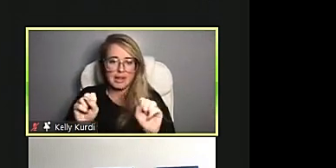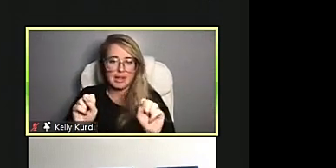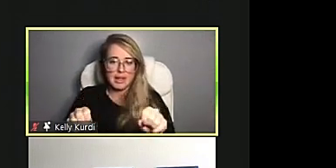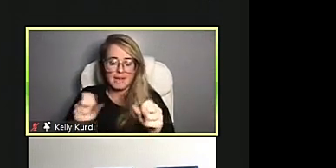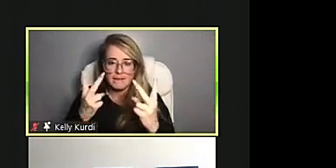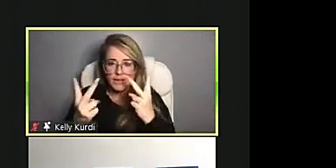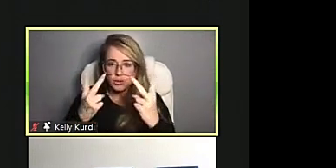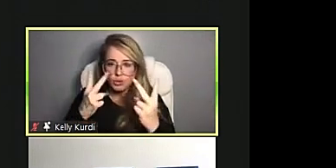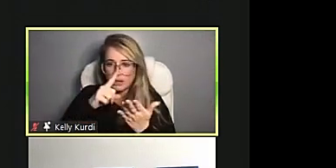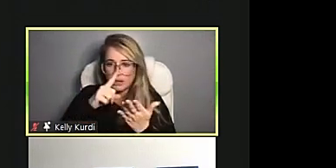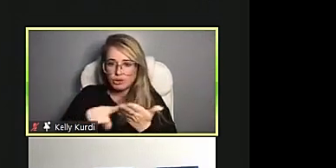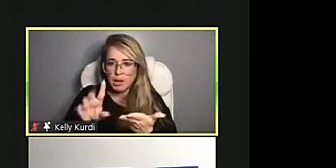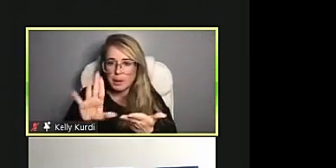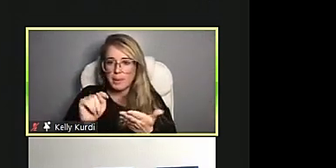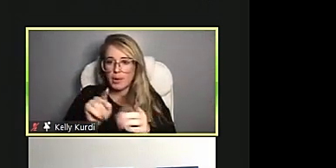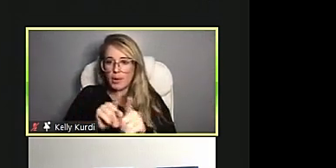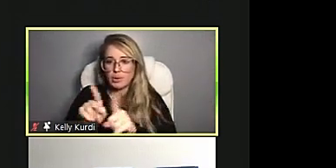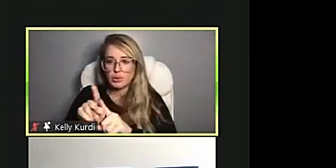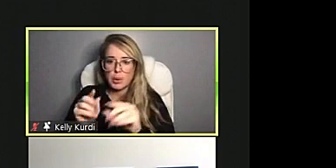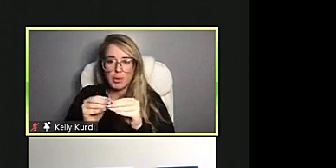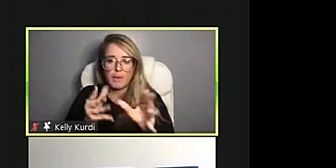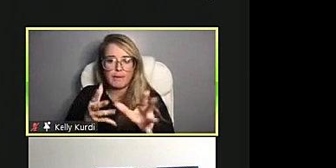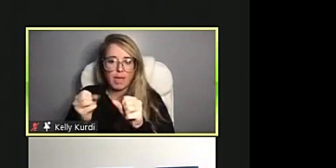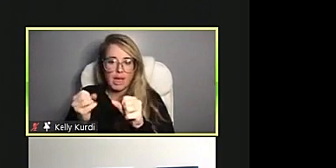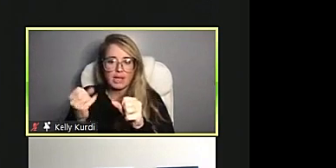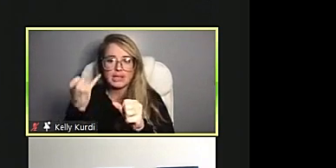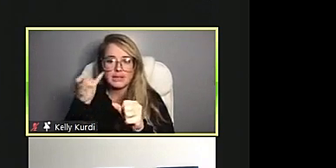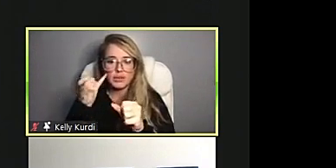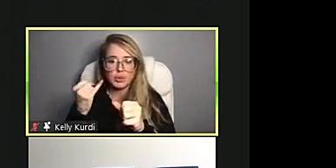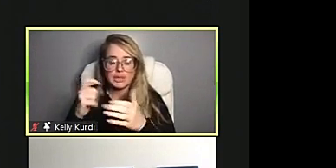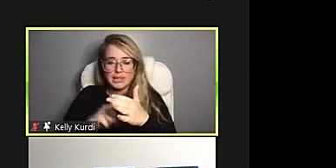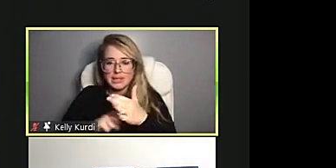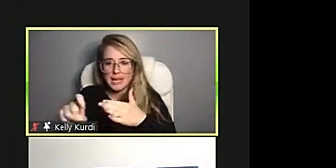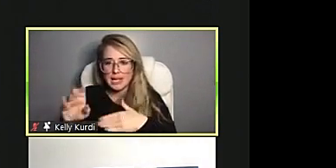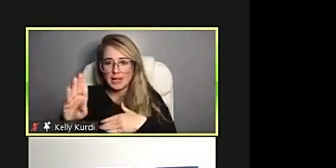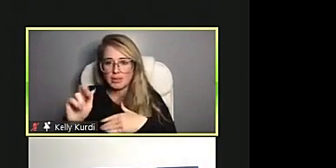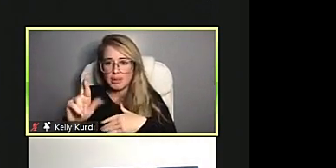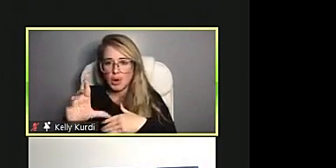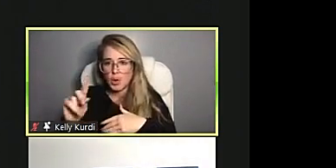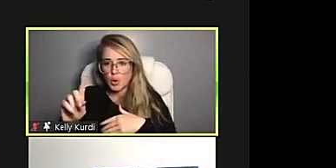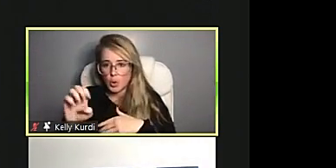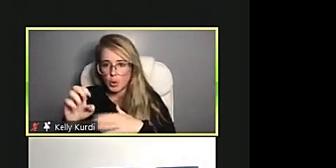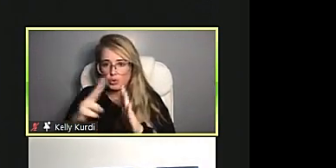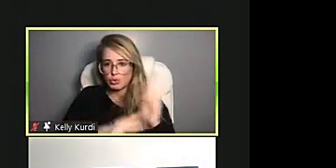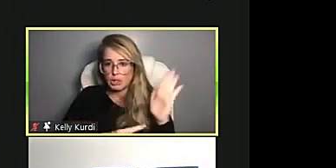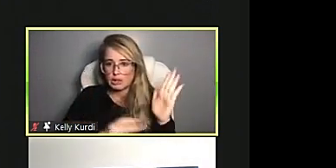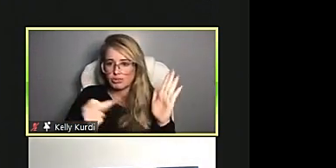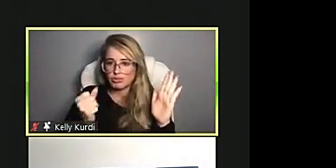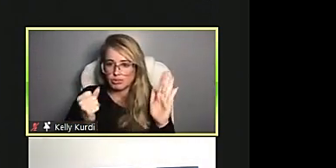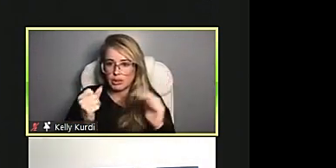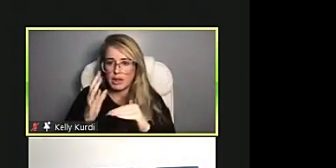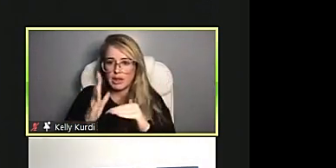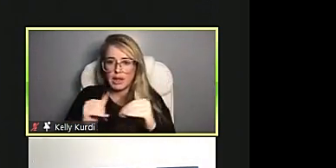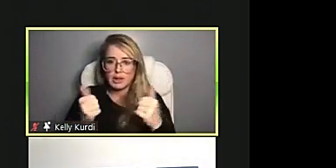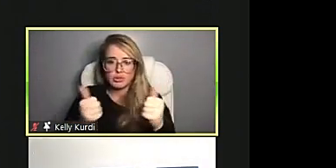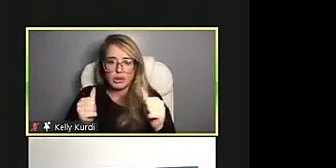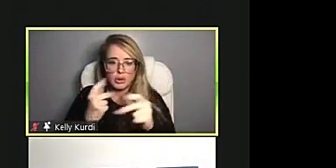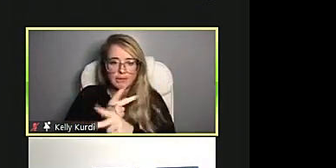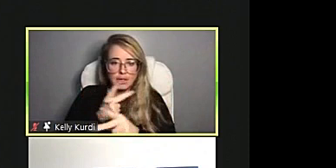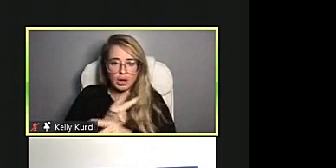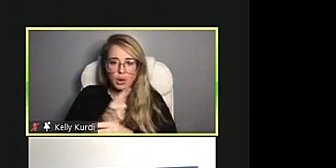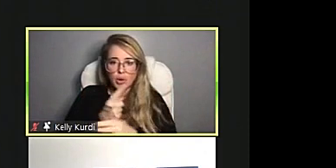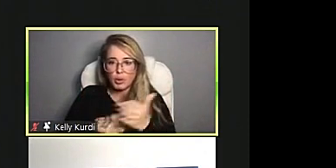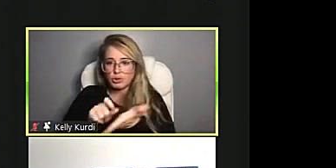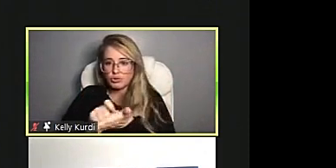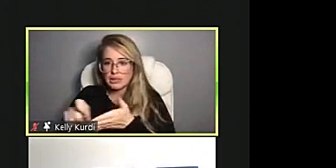visually check it, but it's a lot faster to scan a barcode that reads in about a second than sort of try and figure out what's written